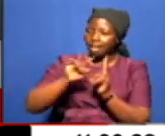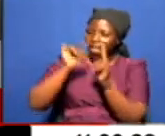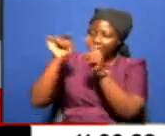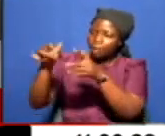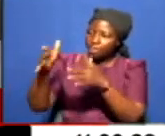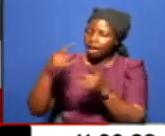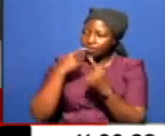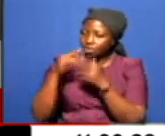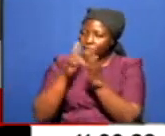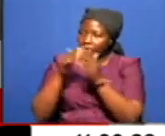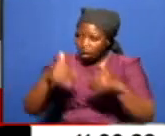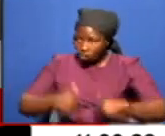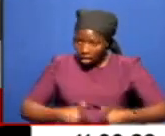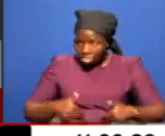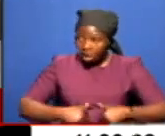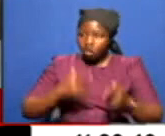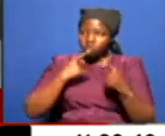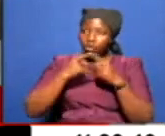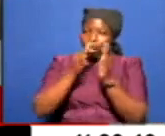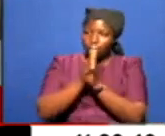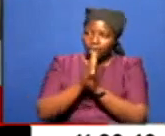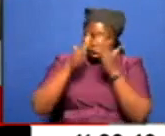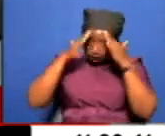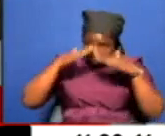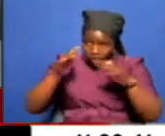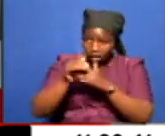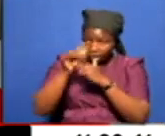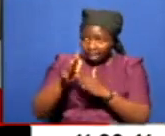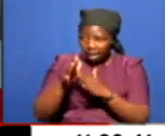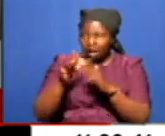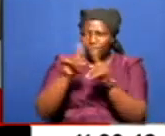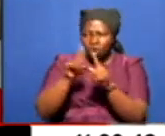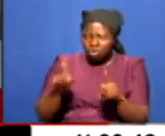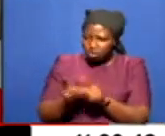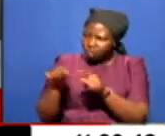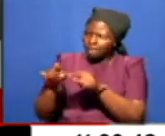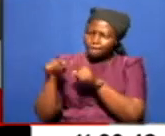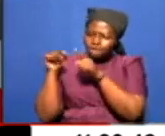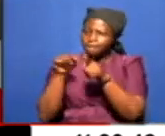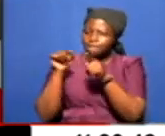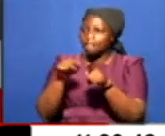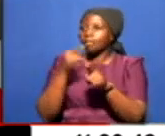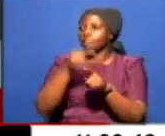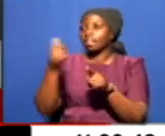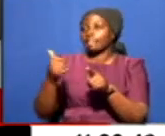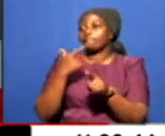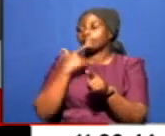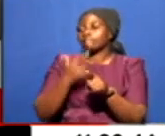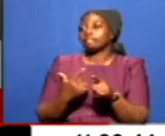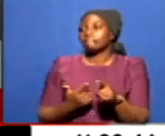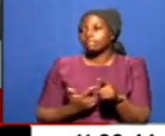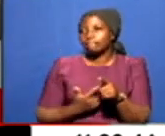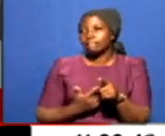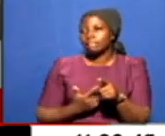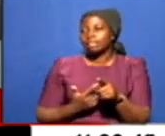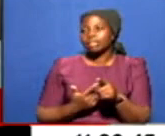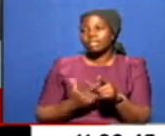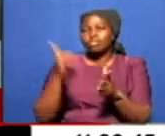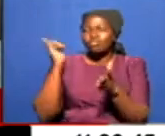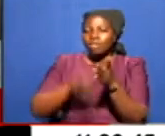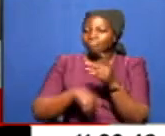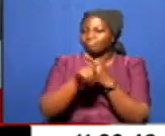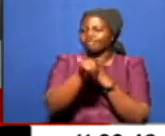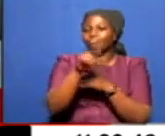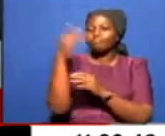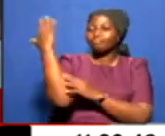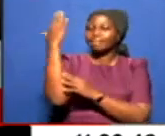youth, talking with the imams. The imams also tell on each other. They see that whatever he's preaching is, I think, is